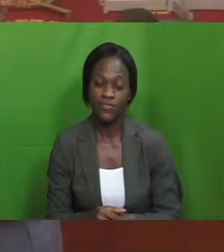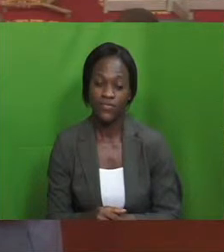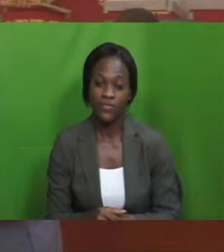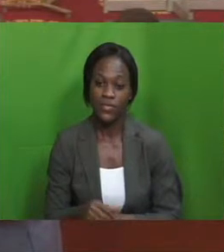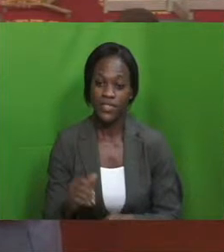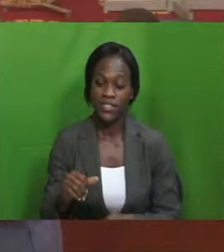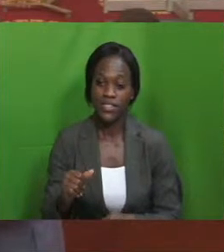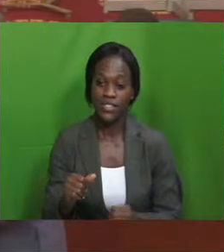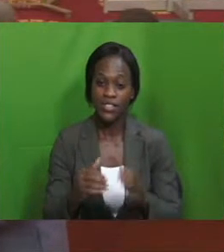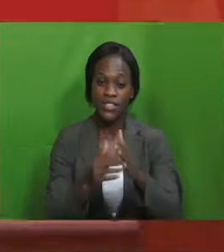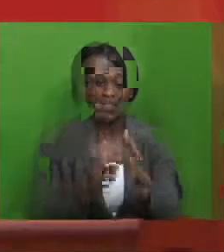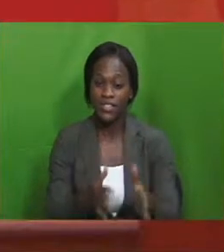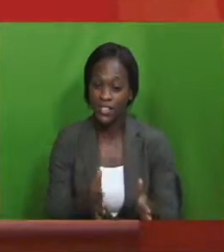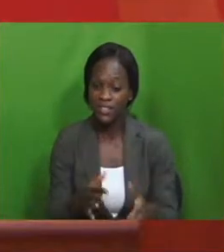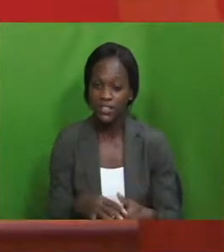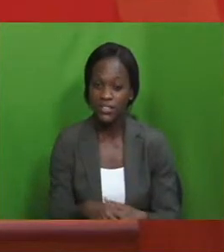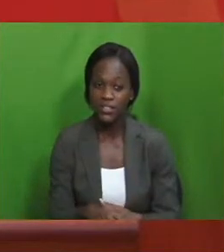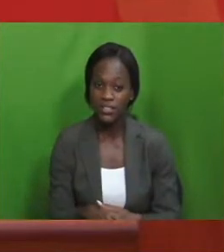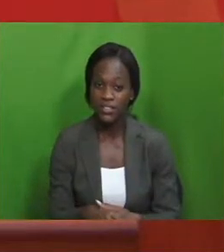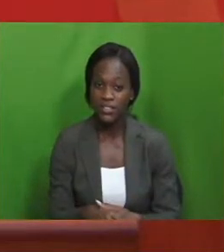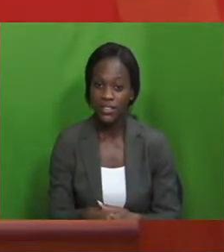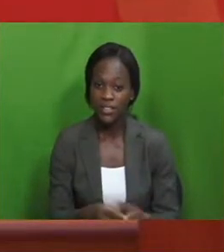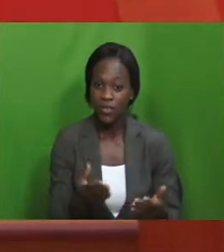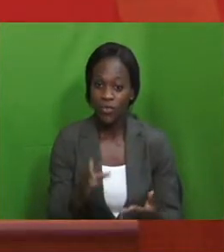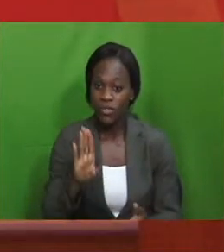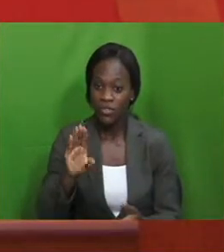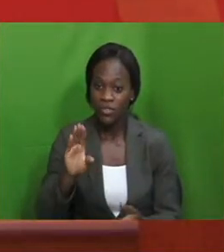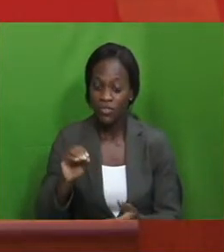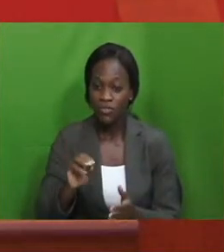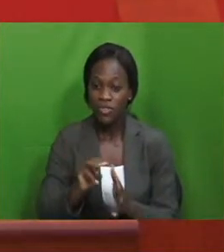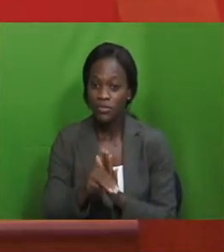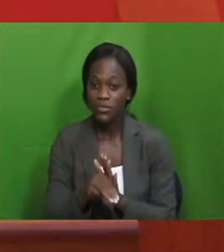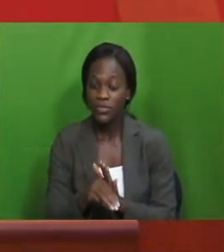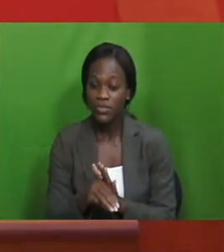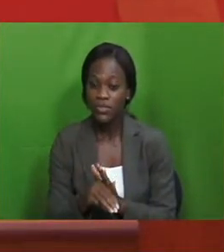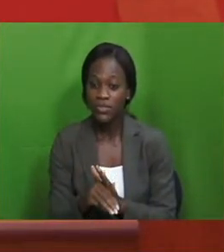Yes, leaders, you want 40 minutes?